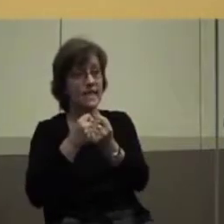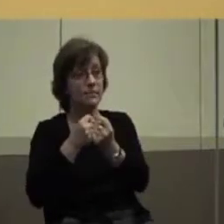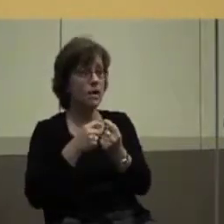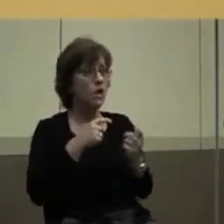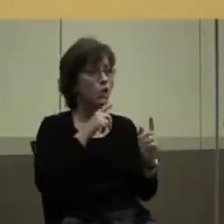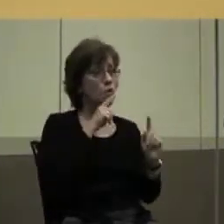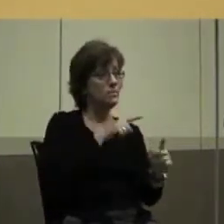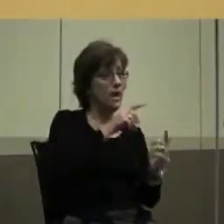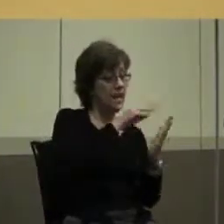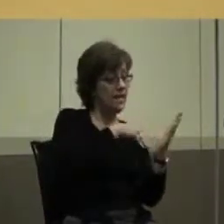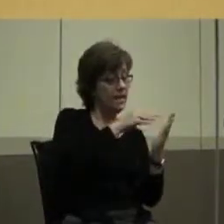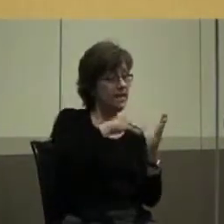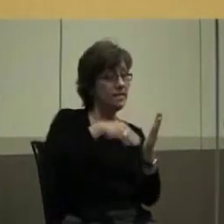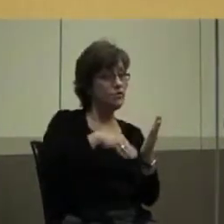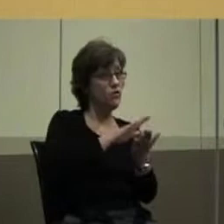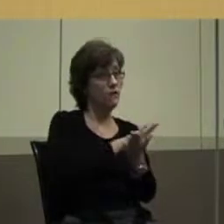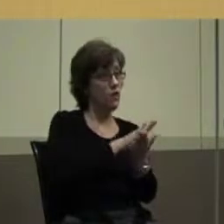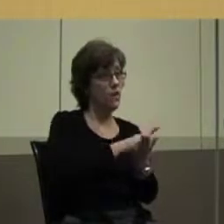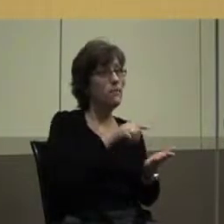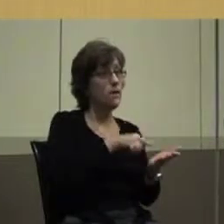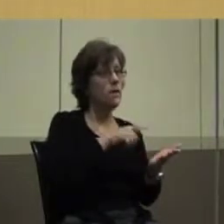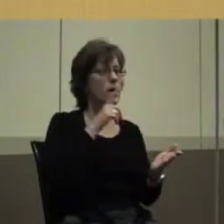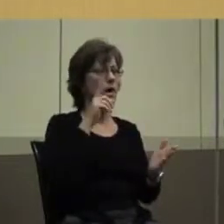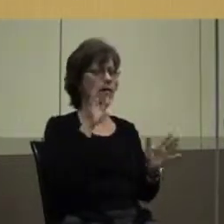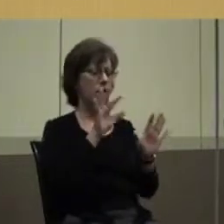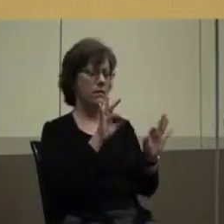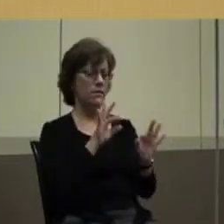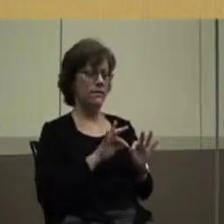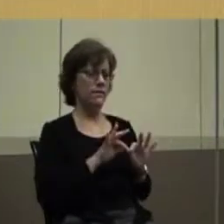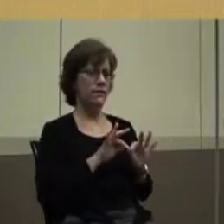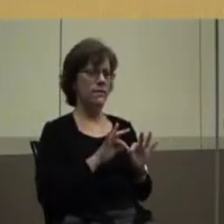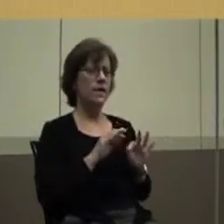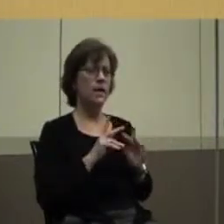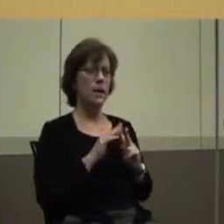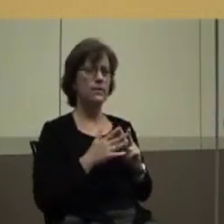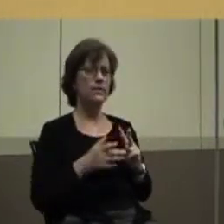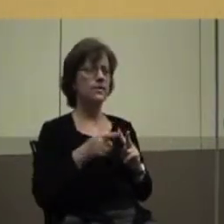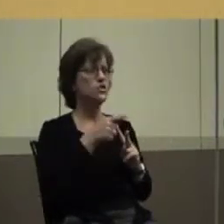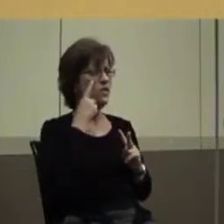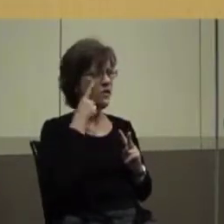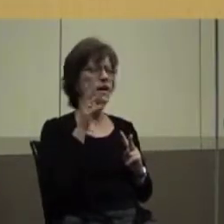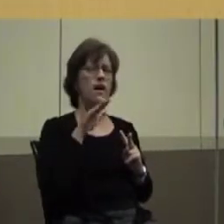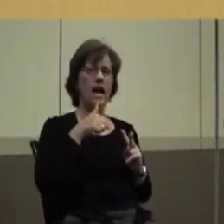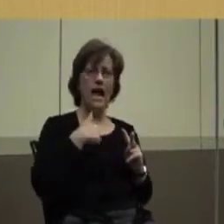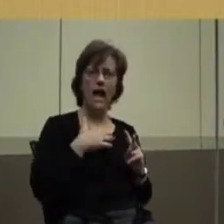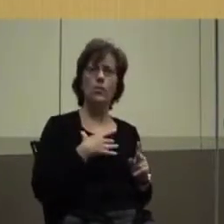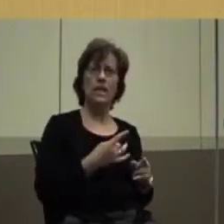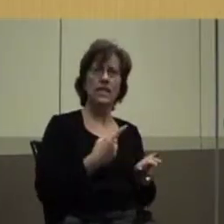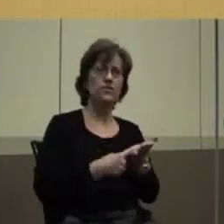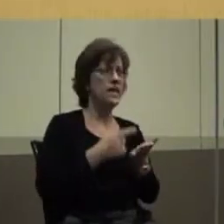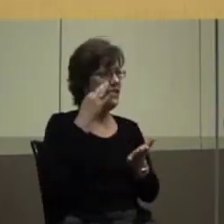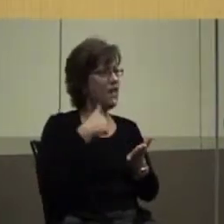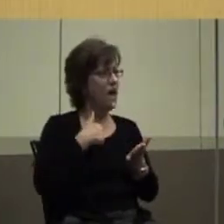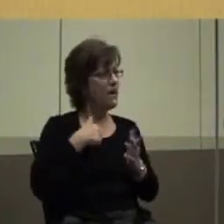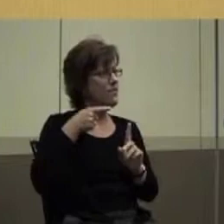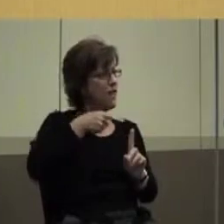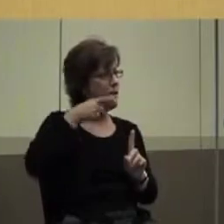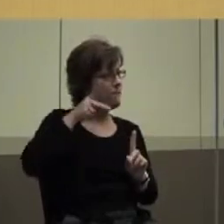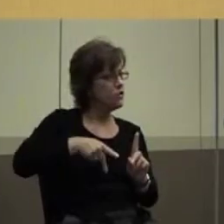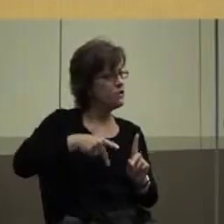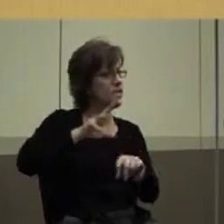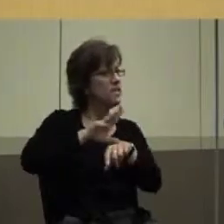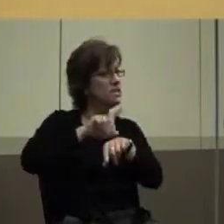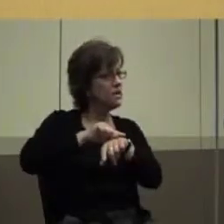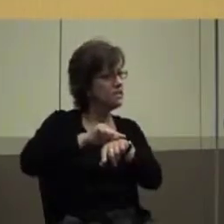forms and identify a couple of things that you think would be things you'd like to bring up if you were this person's consultant